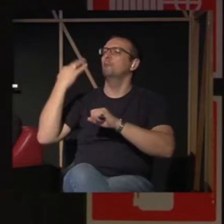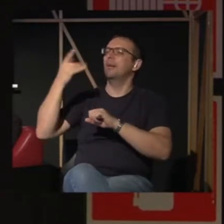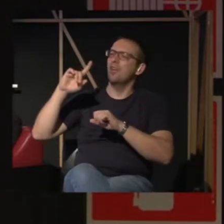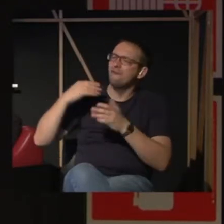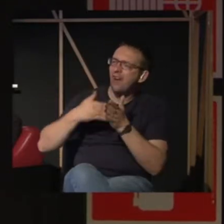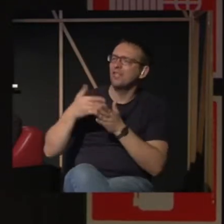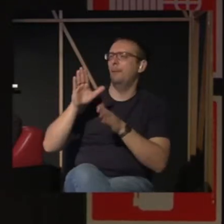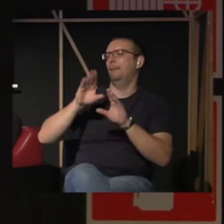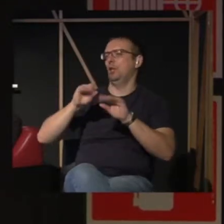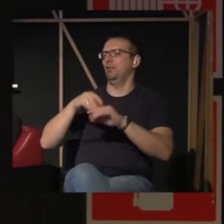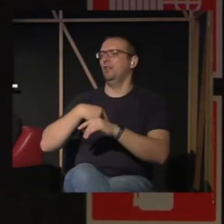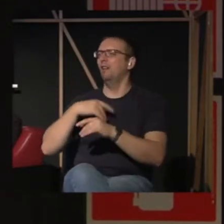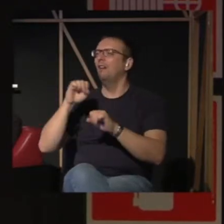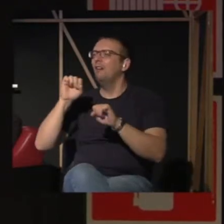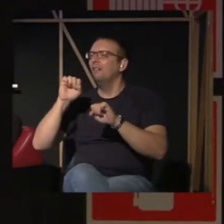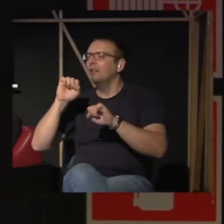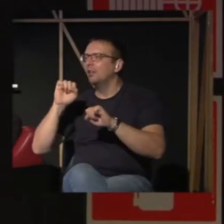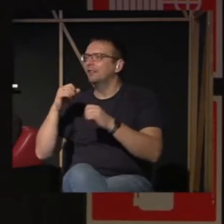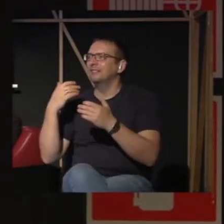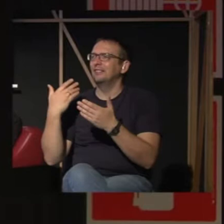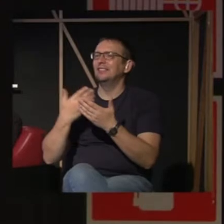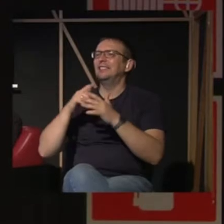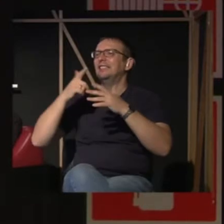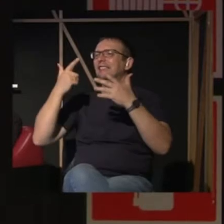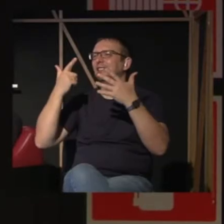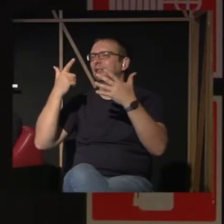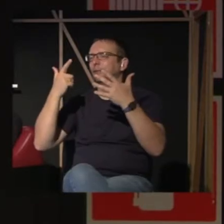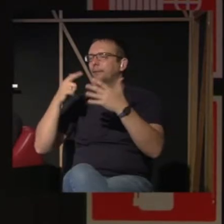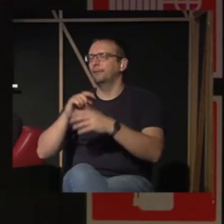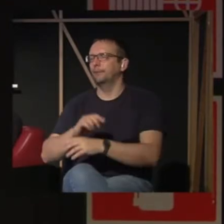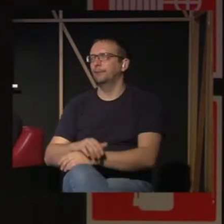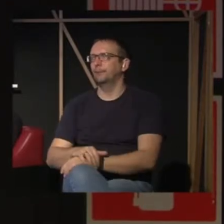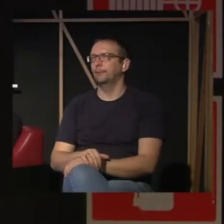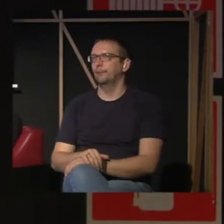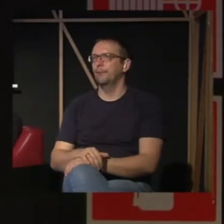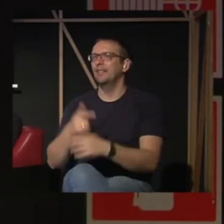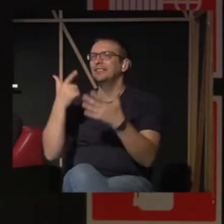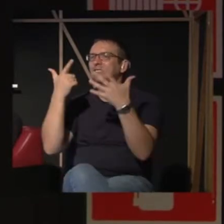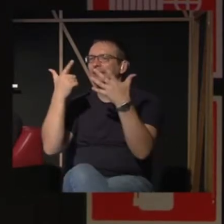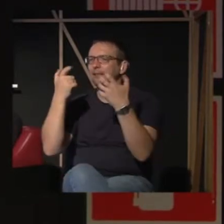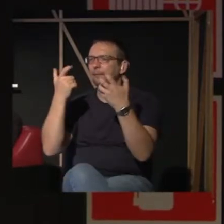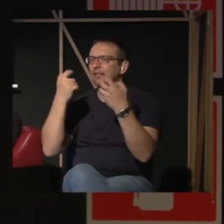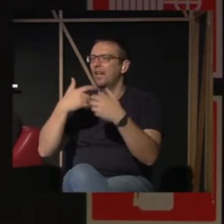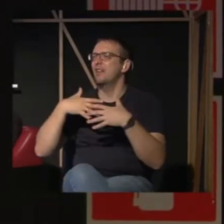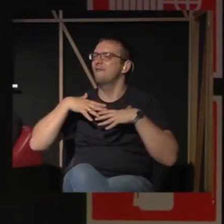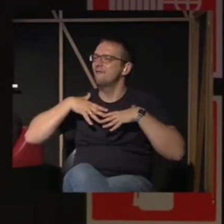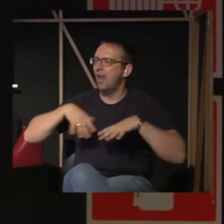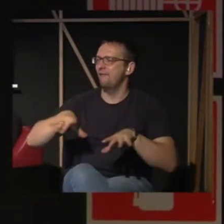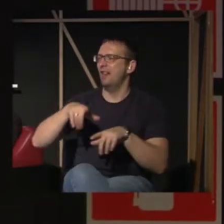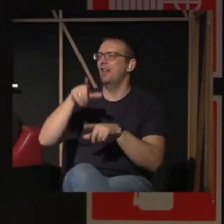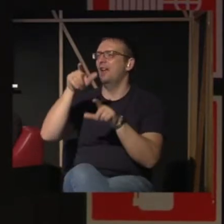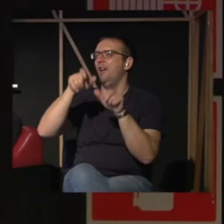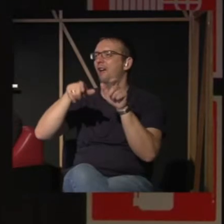sustainability, but between 70 and 80% of their time was dedicated to accessibility. We also